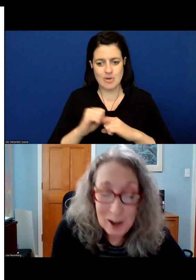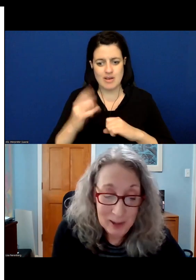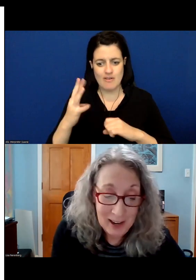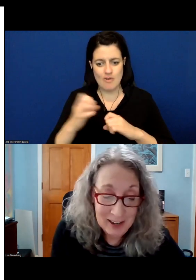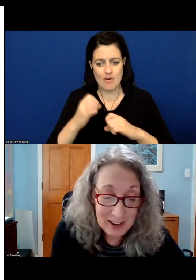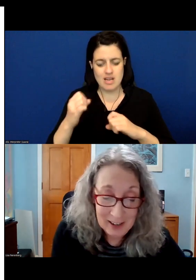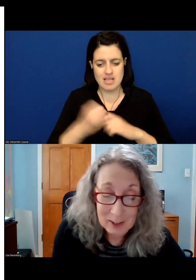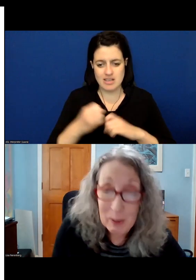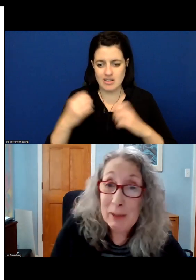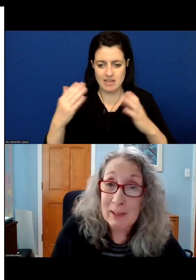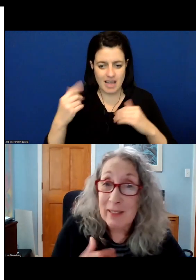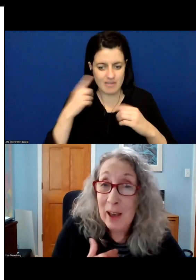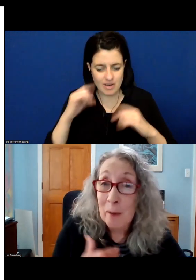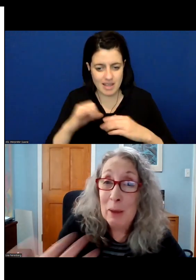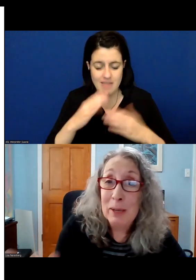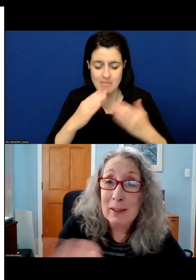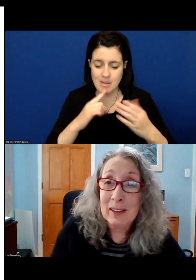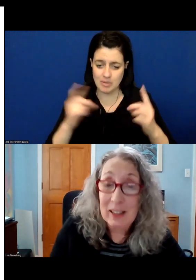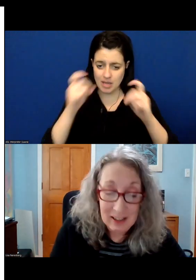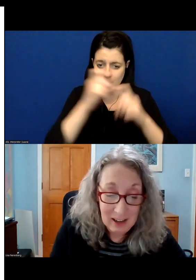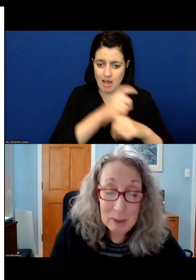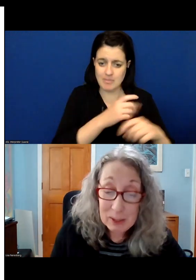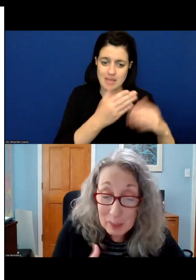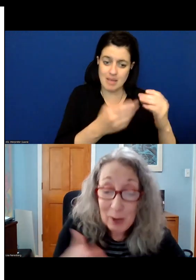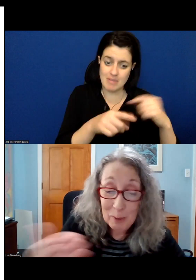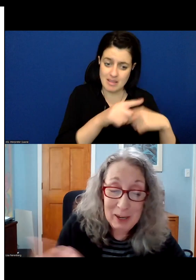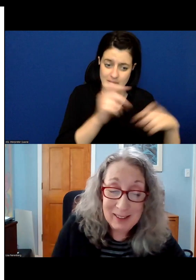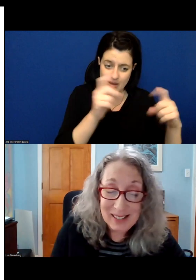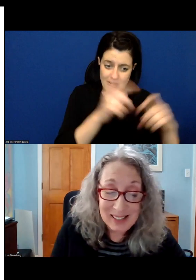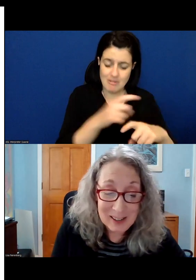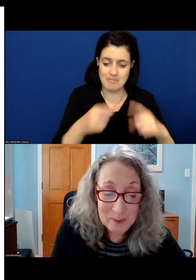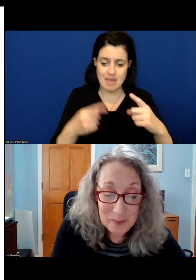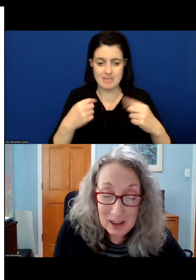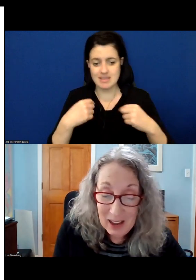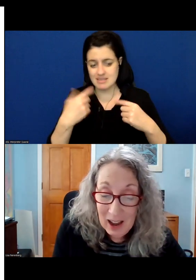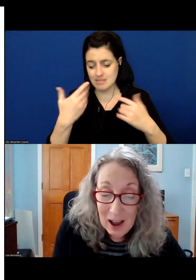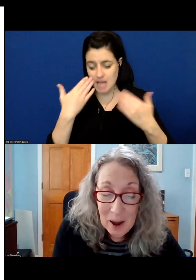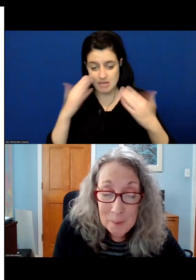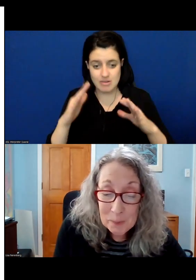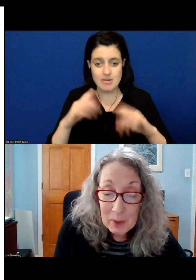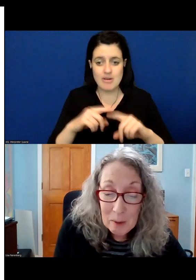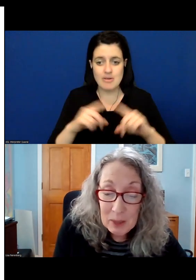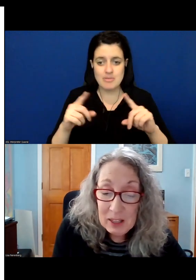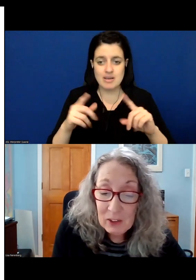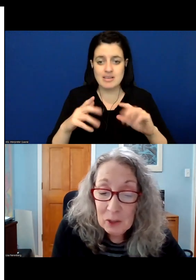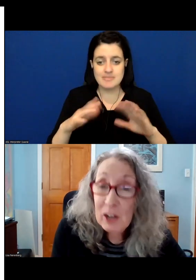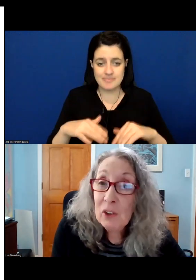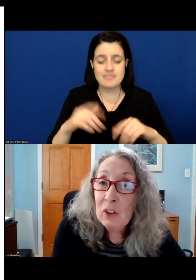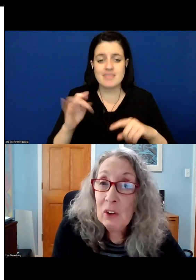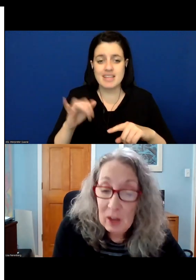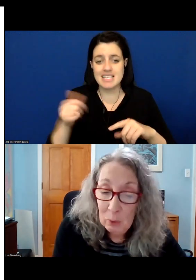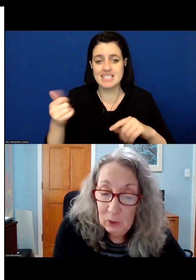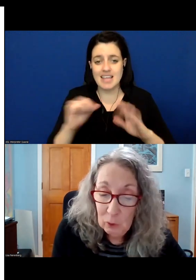That's how complicated it is. Maybe it's them, or maybe it's me, or maybe it's the system. But these